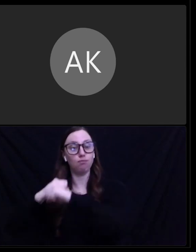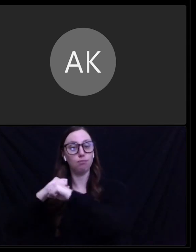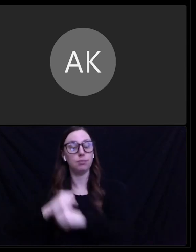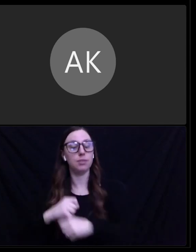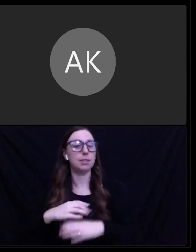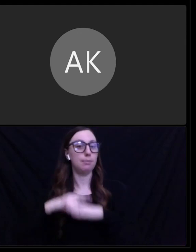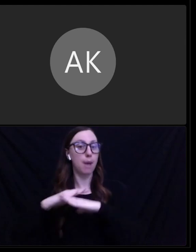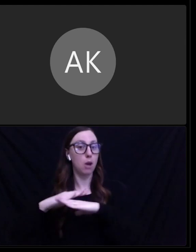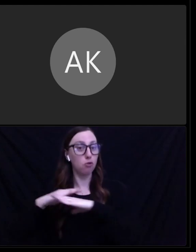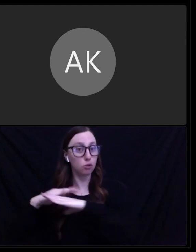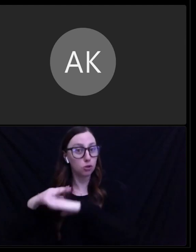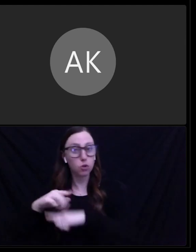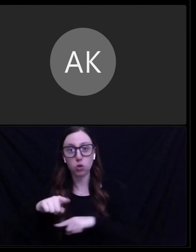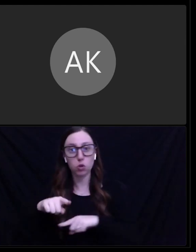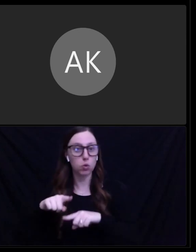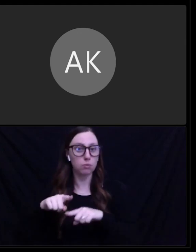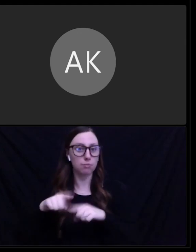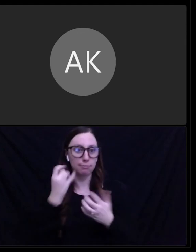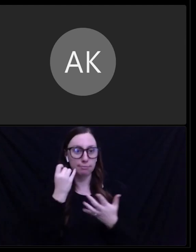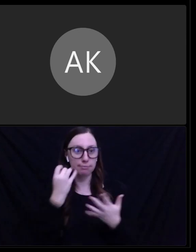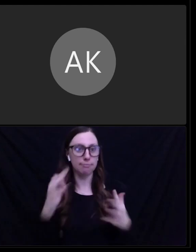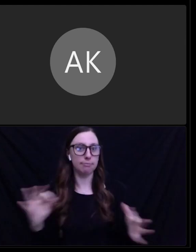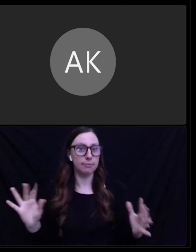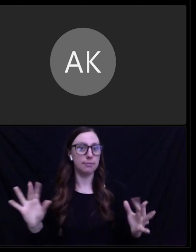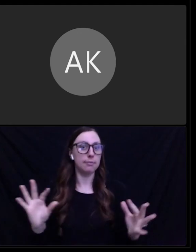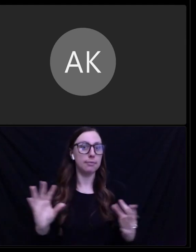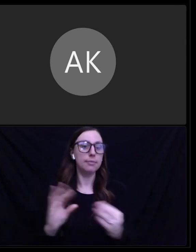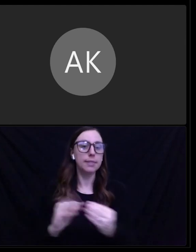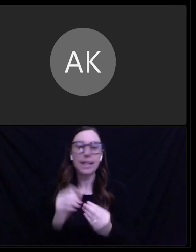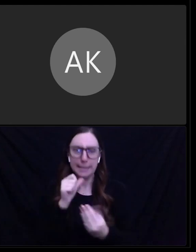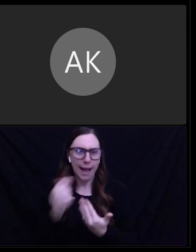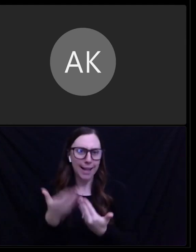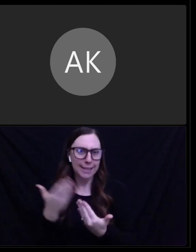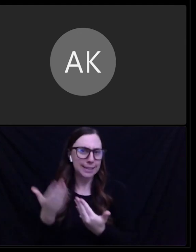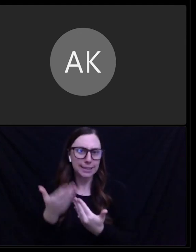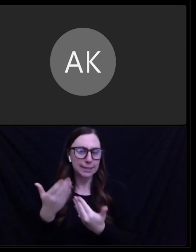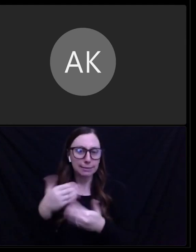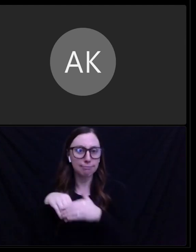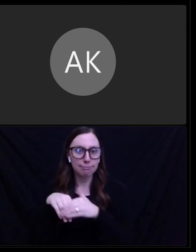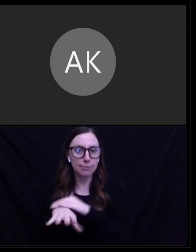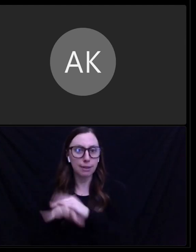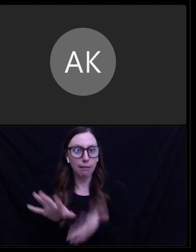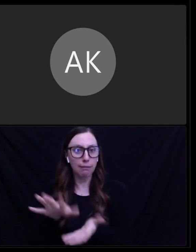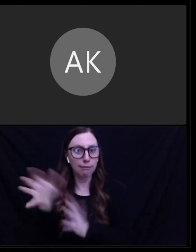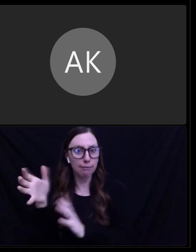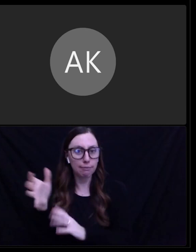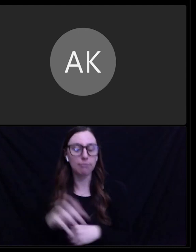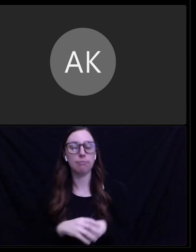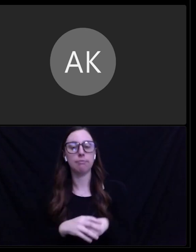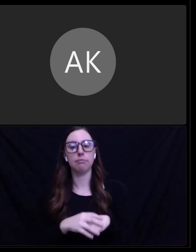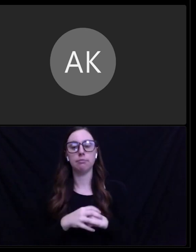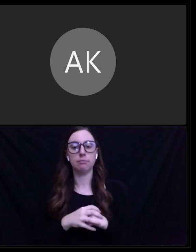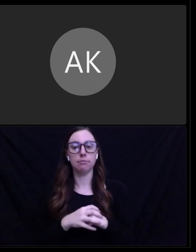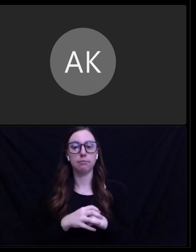So that you combine them all to they're greater than the sum of their parts.